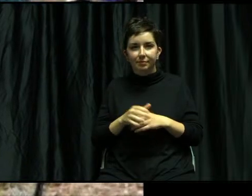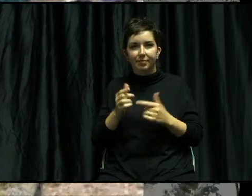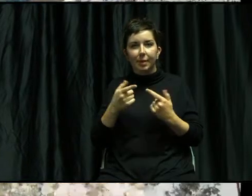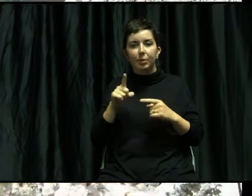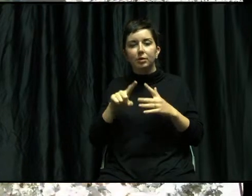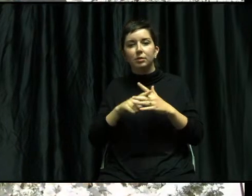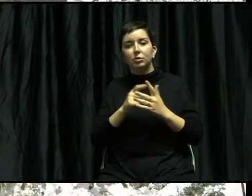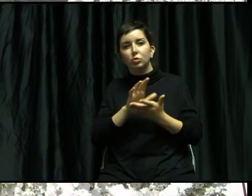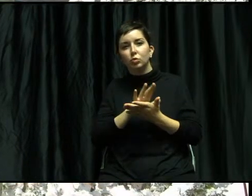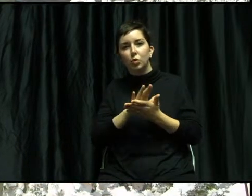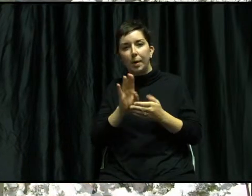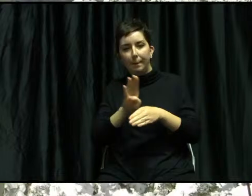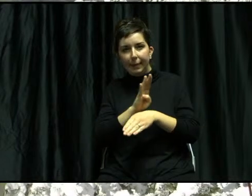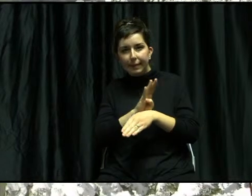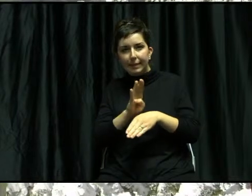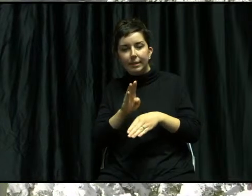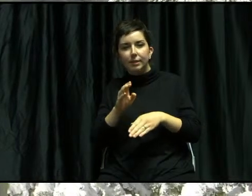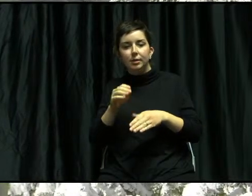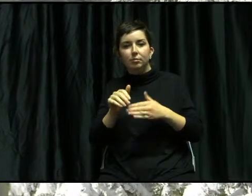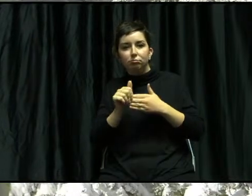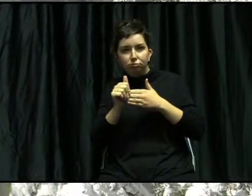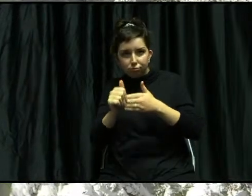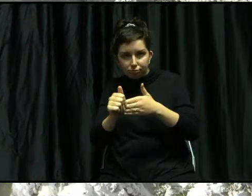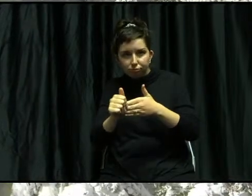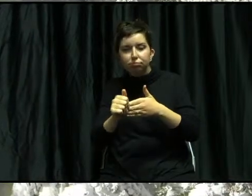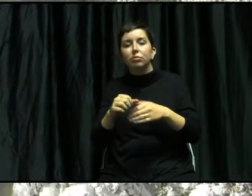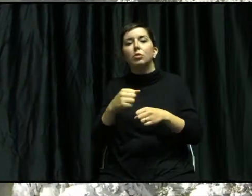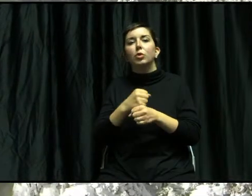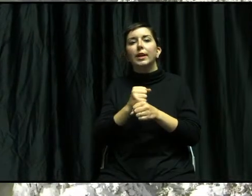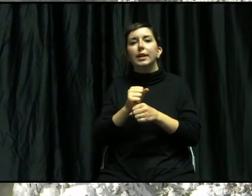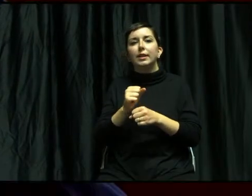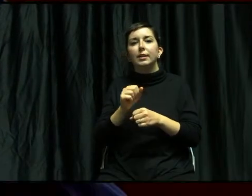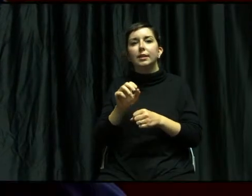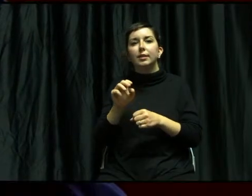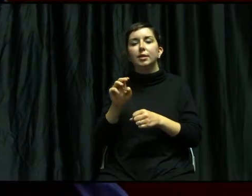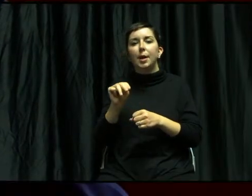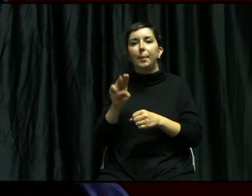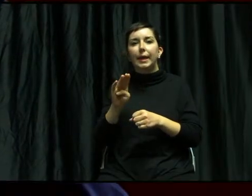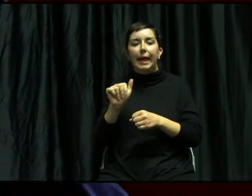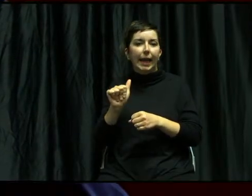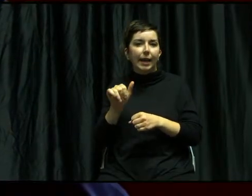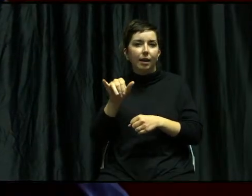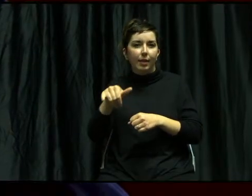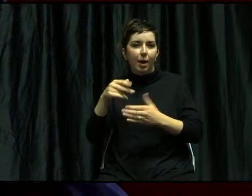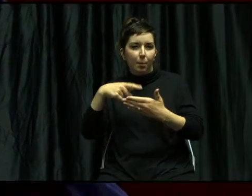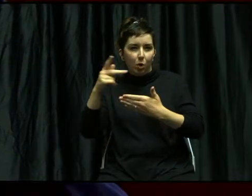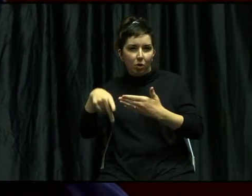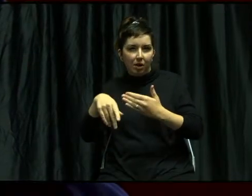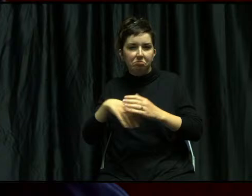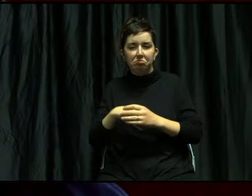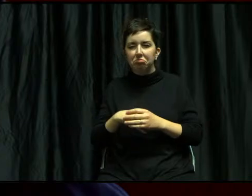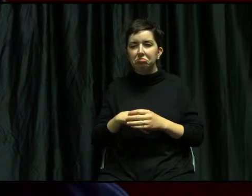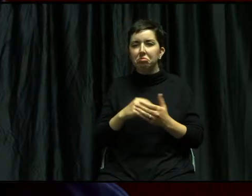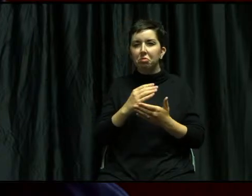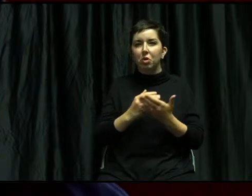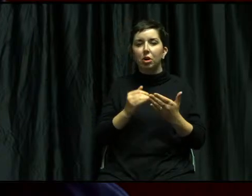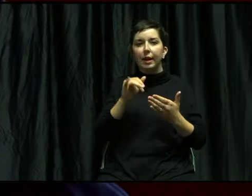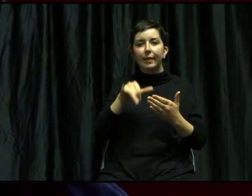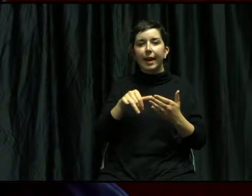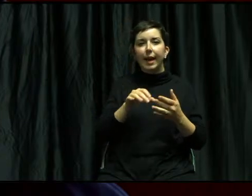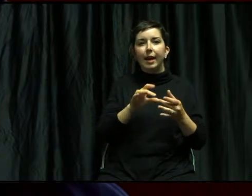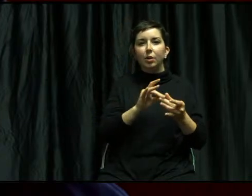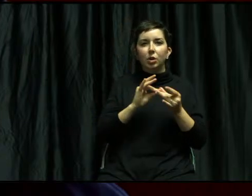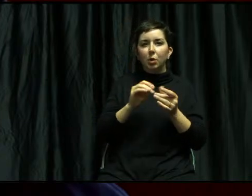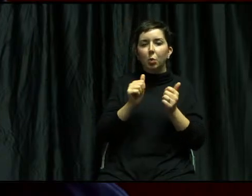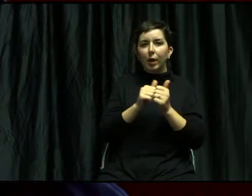Business and Economics, spearheading the creating of the MBA program. One of those great relationships was with Jack